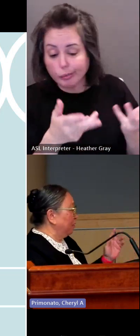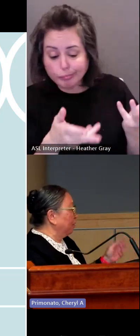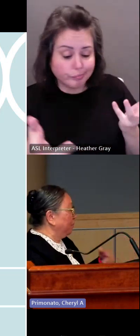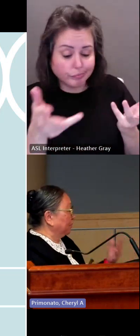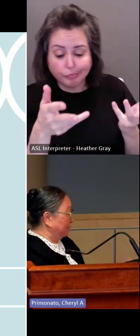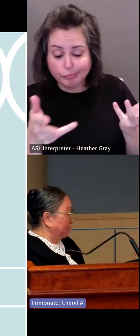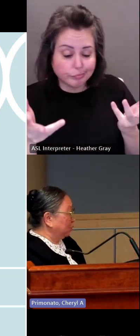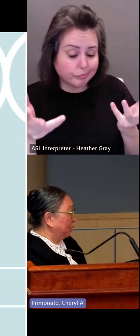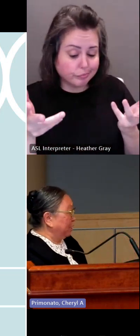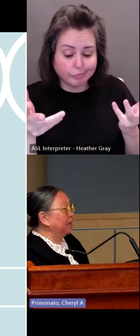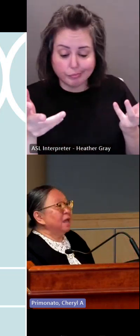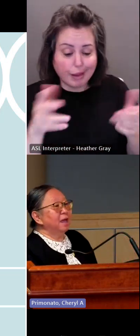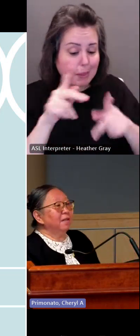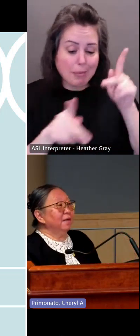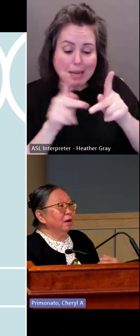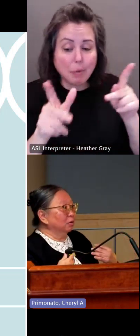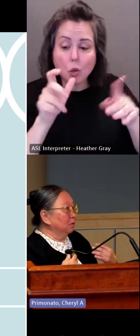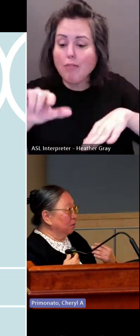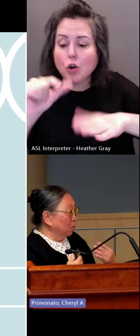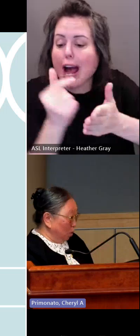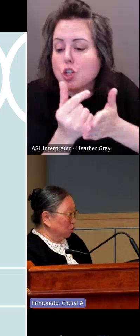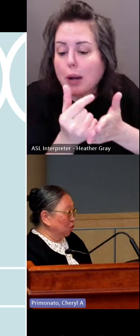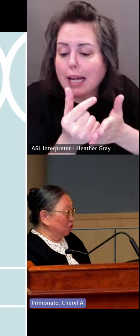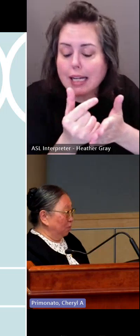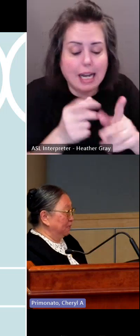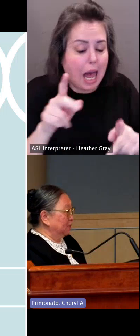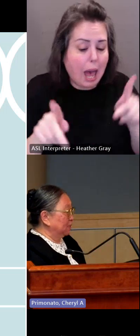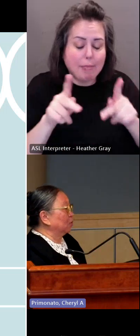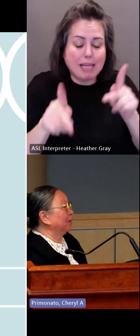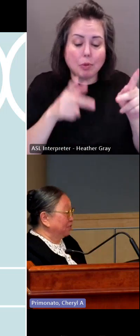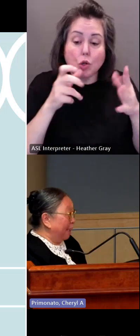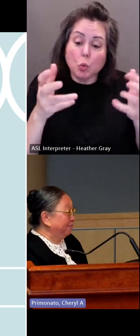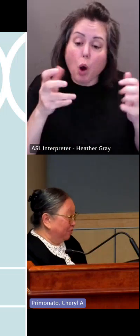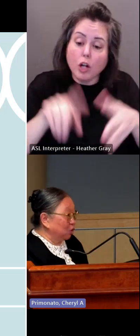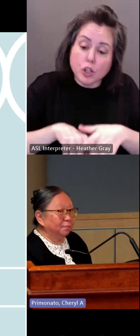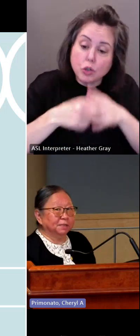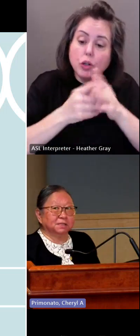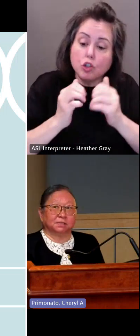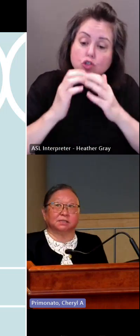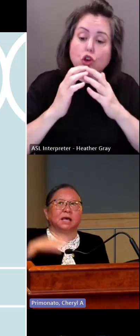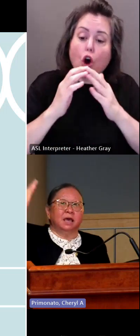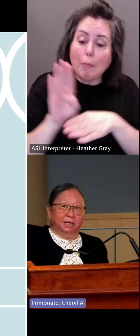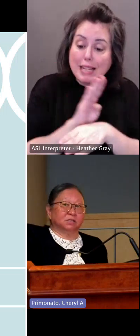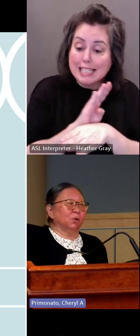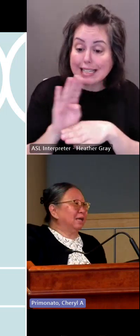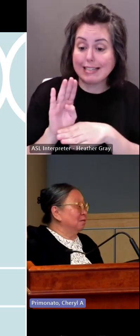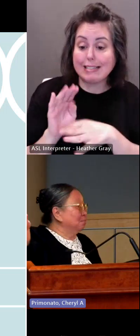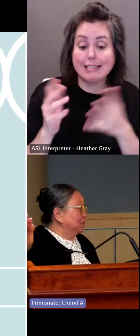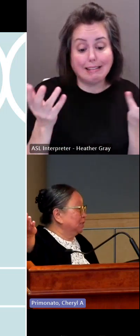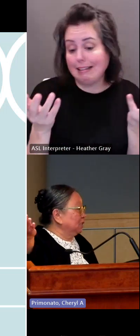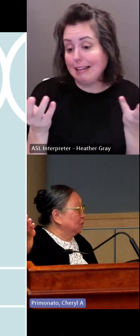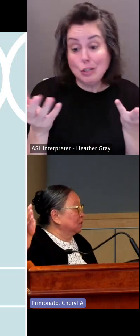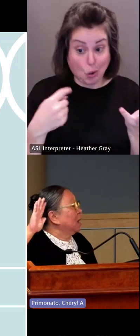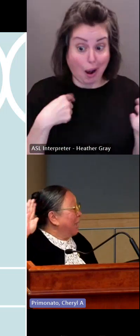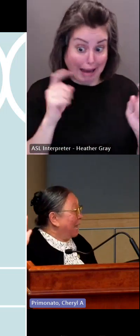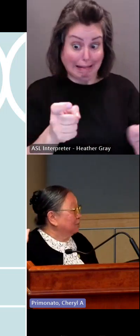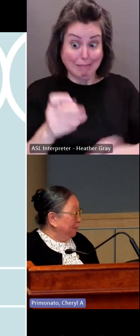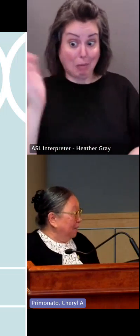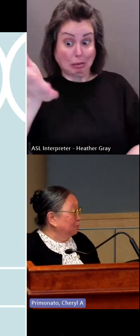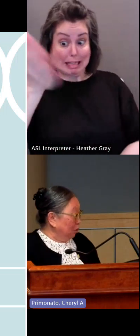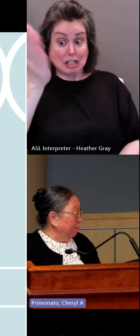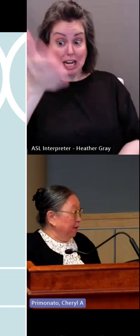burning in the people that have graduated and that are going to start their businesses or starting businesses. And so I give them presentations